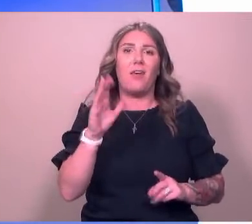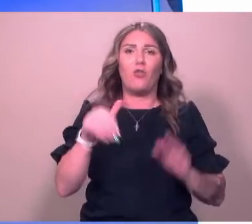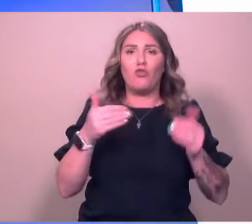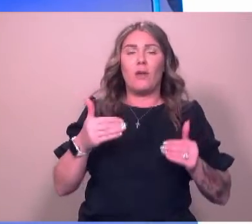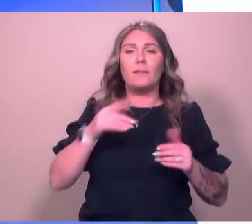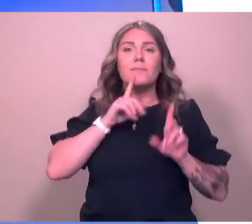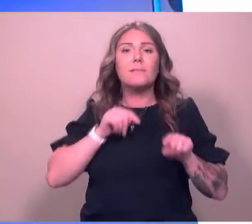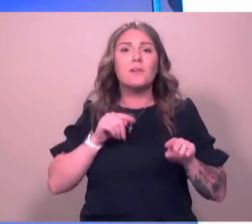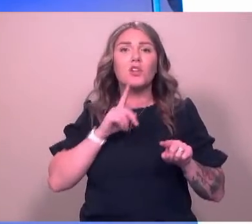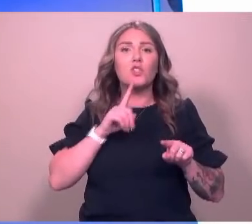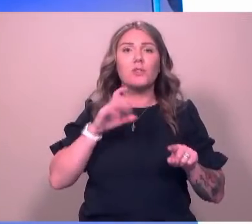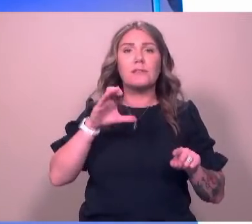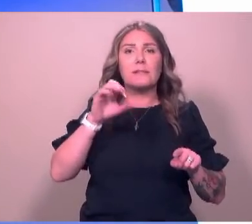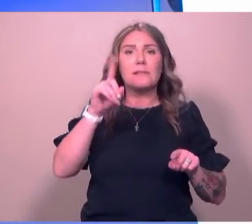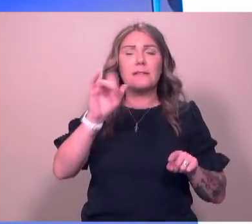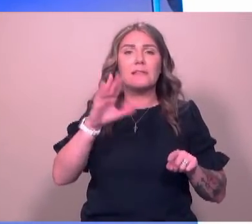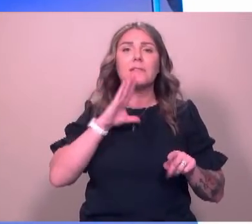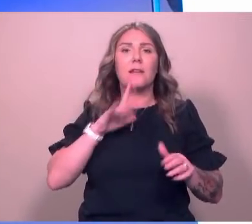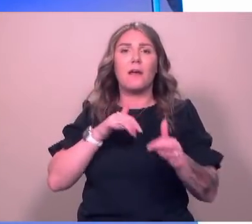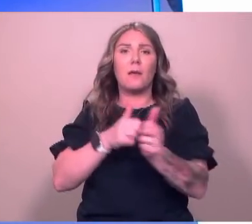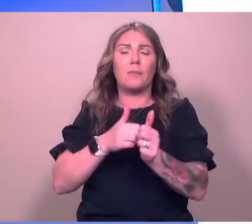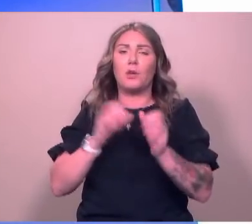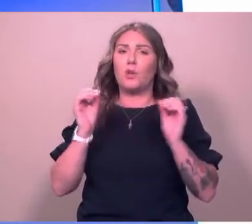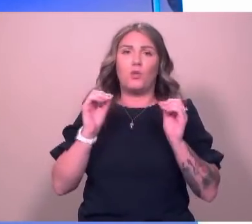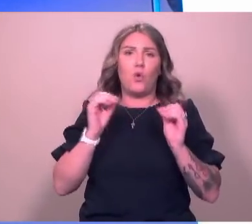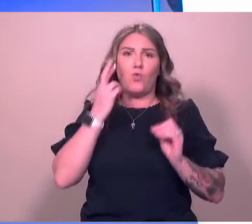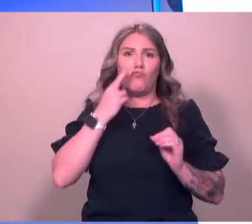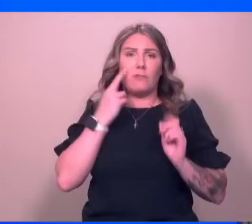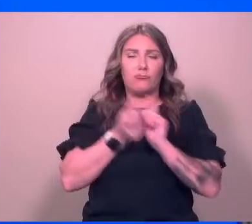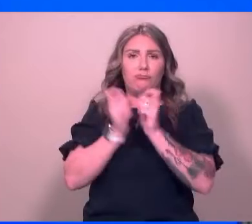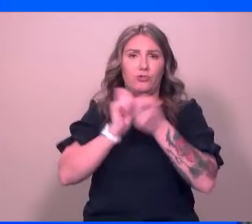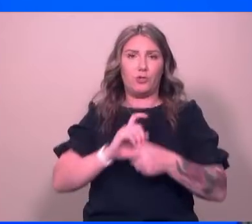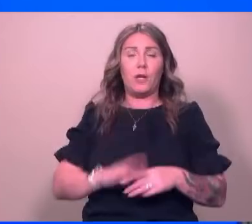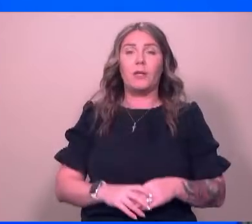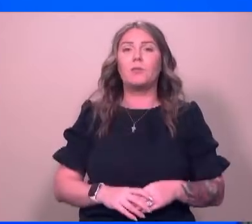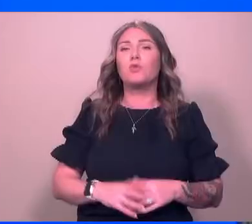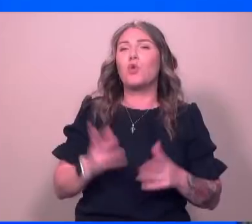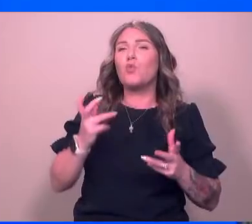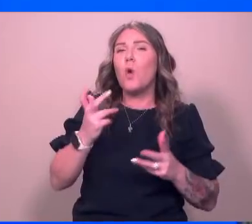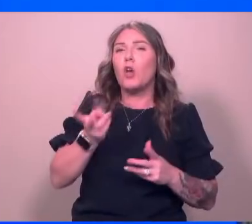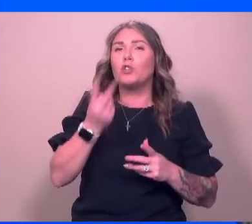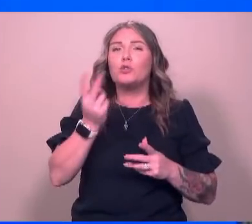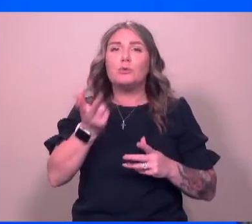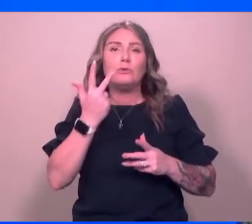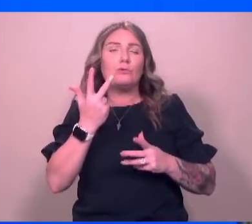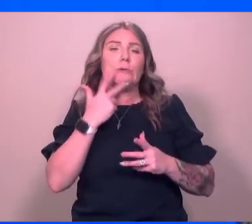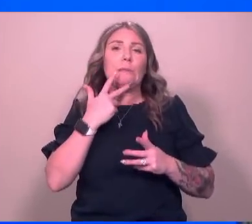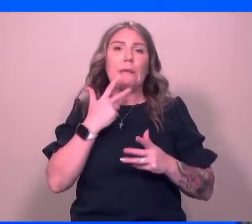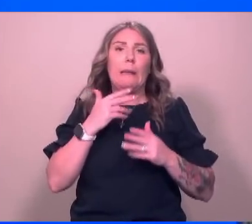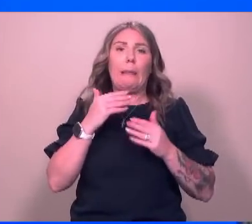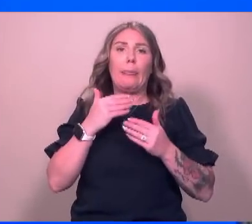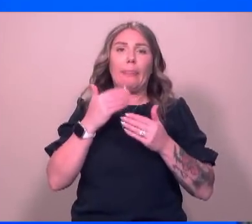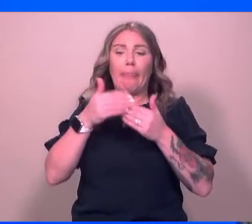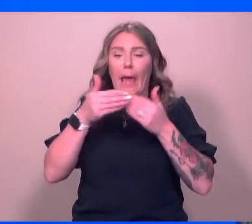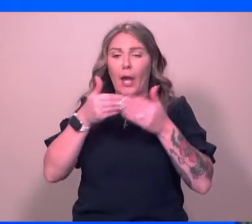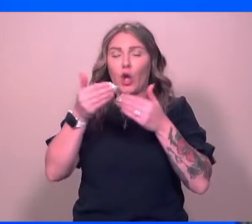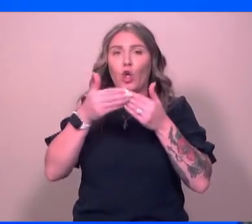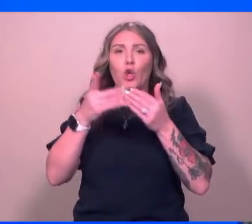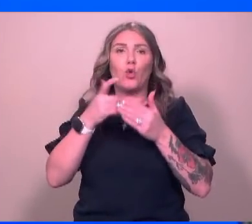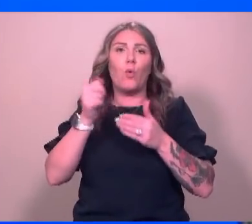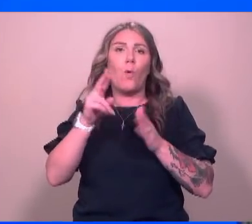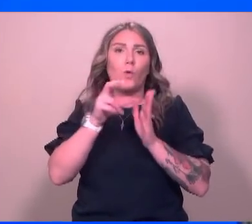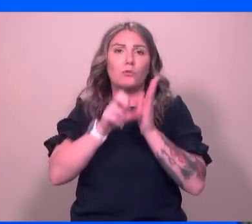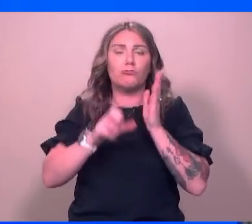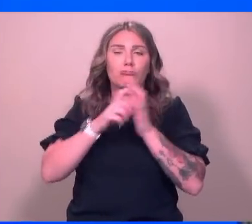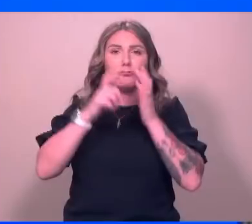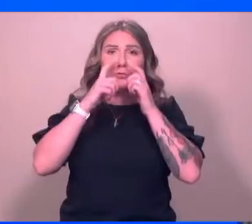The CDC, I think today updated and said there's no reason to change a mask. Again, you want a 2 or 3 layer cloth mask or a surgical mask if you can